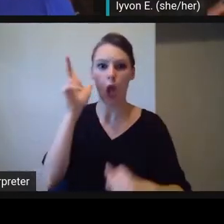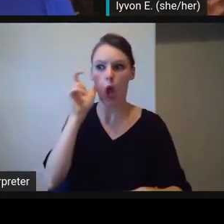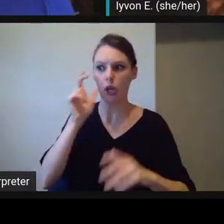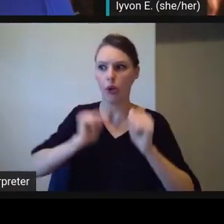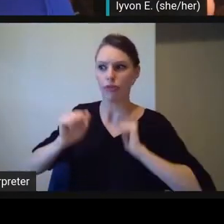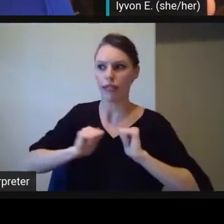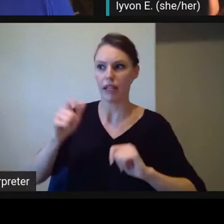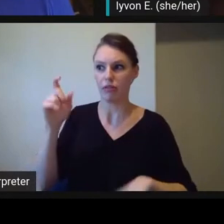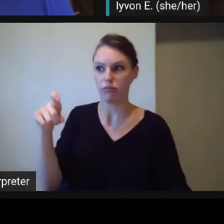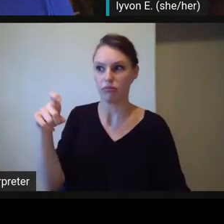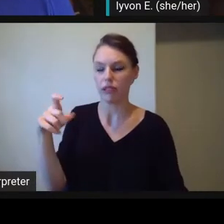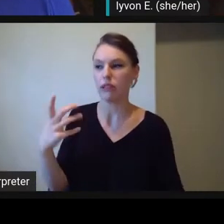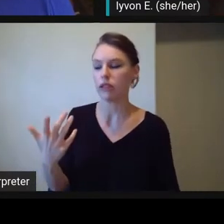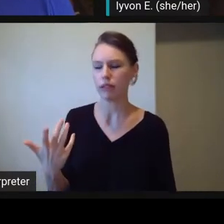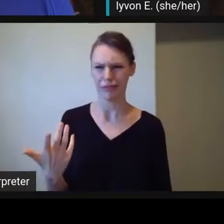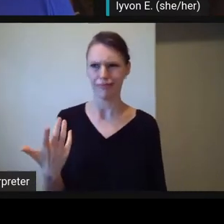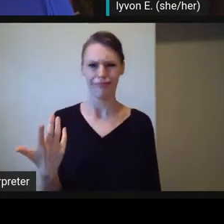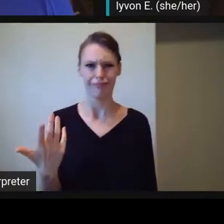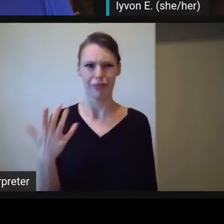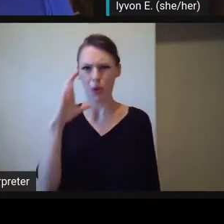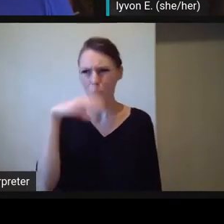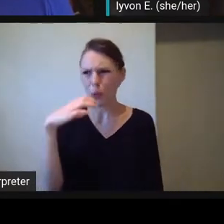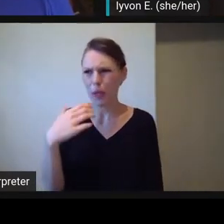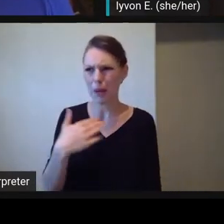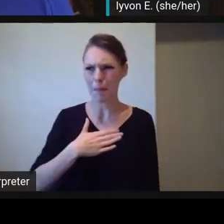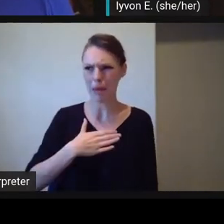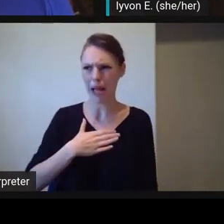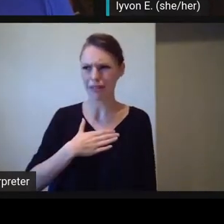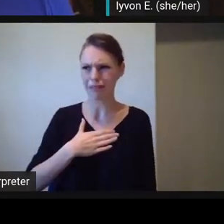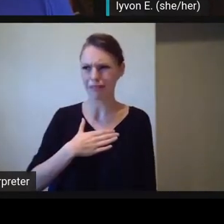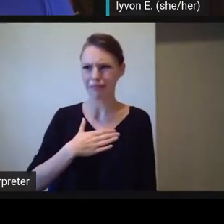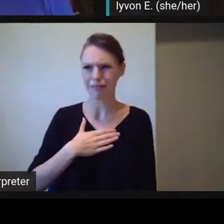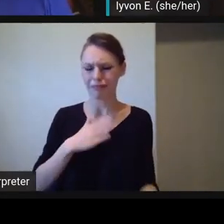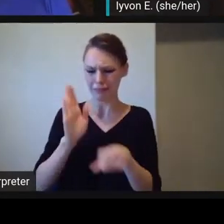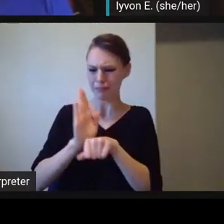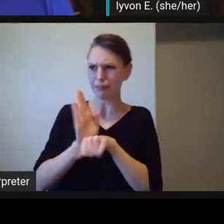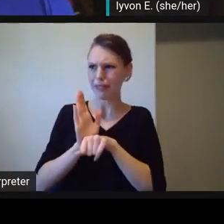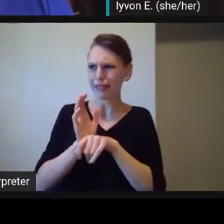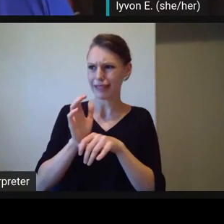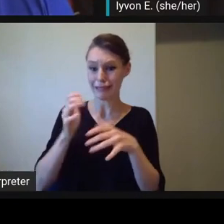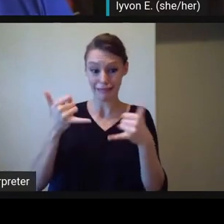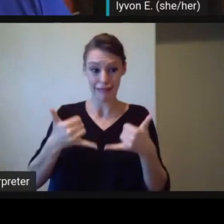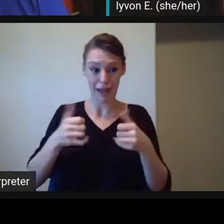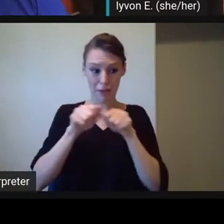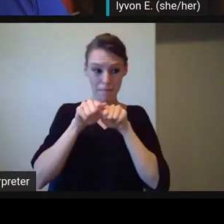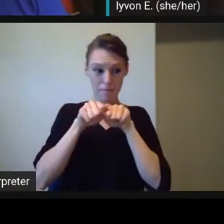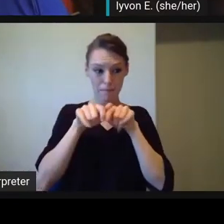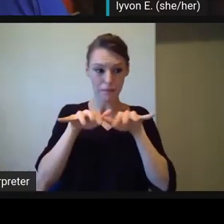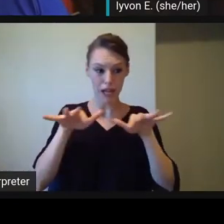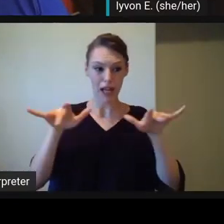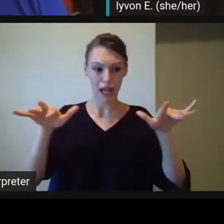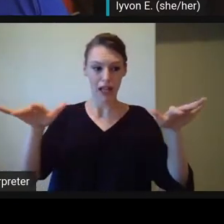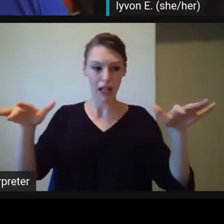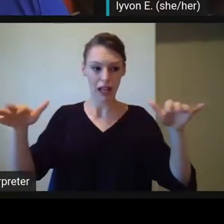why is that the case? Like, why is it that my theater company can reach people in other countries? It bridges borders. Like, we have people listening in Hong